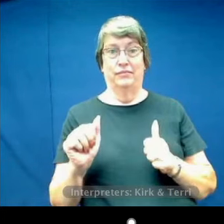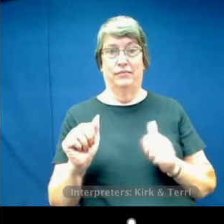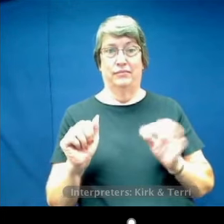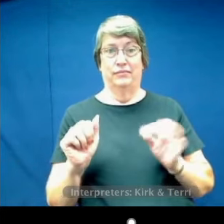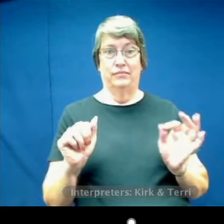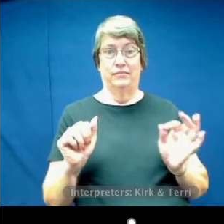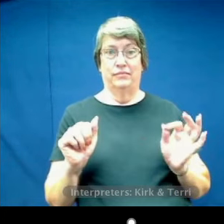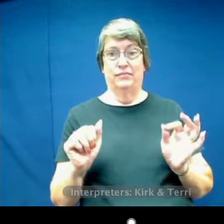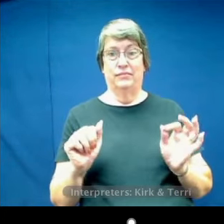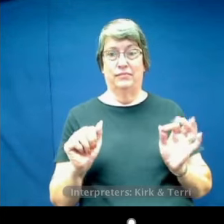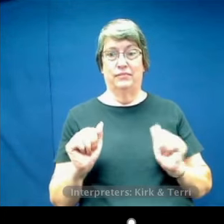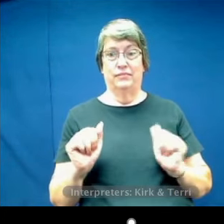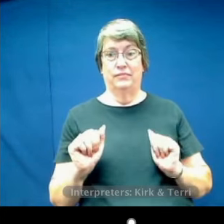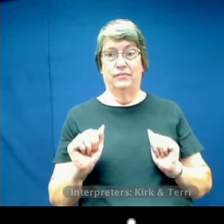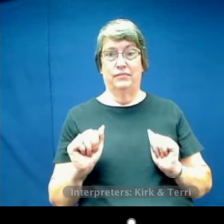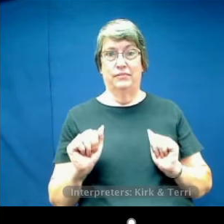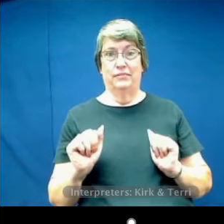her left.